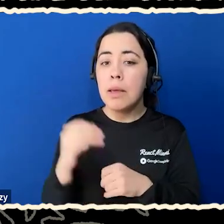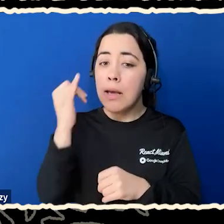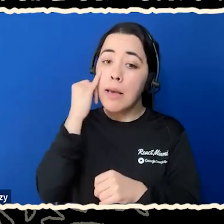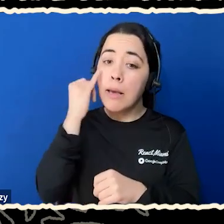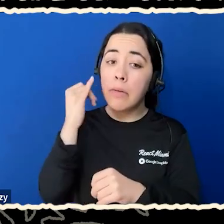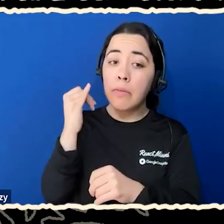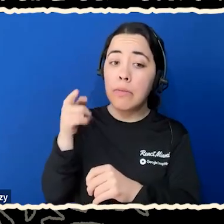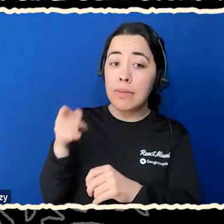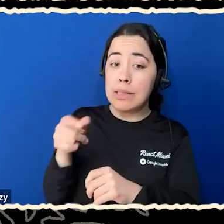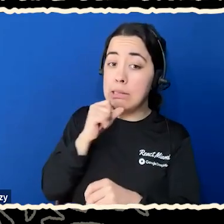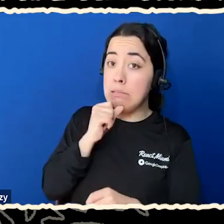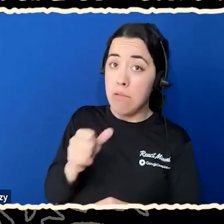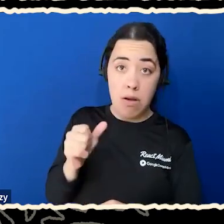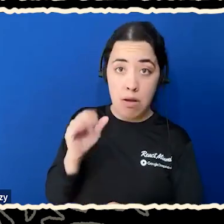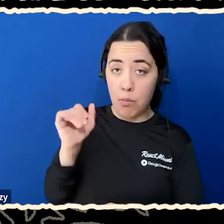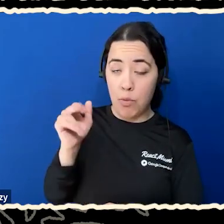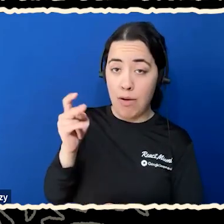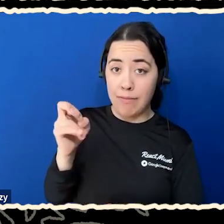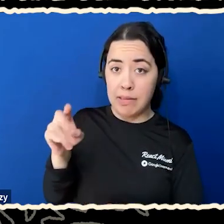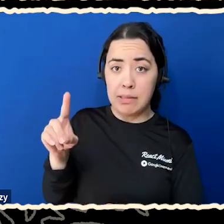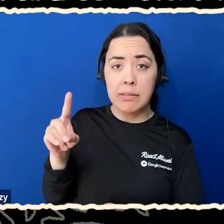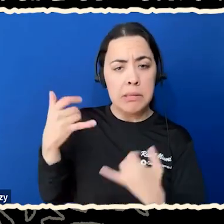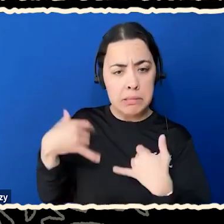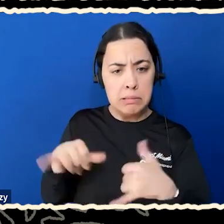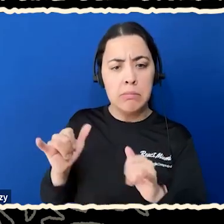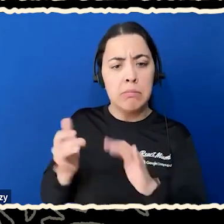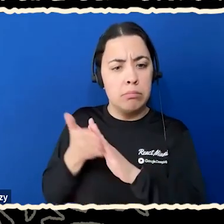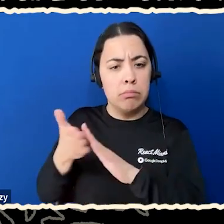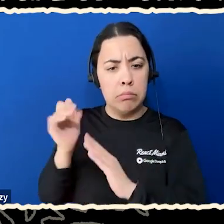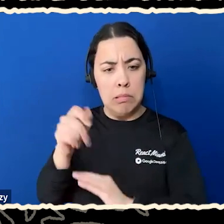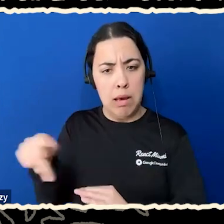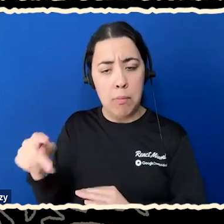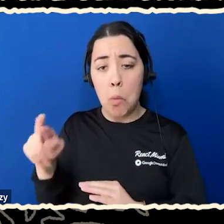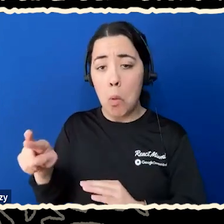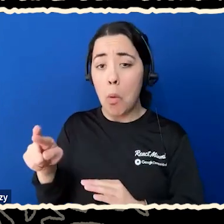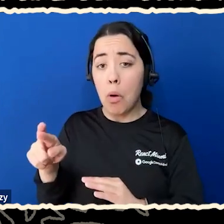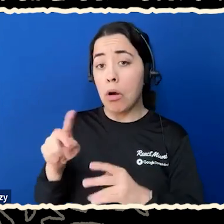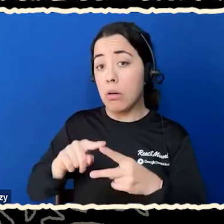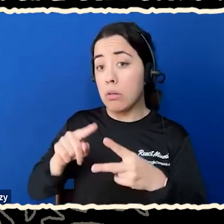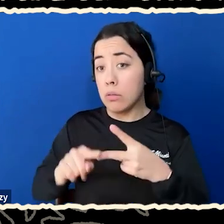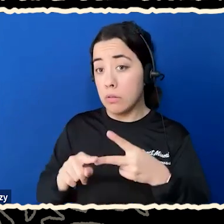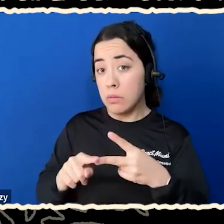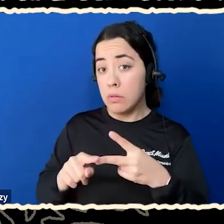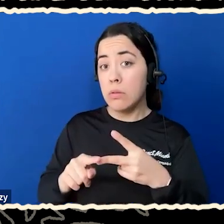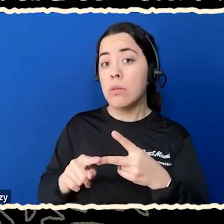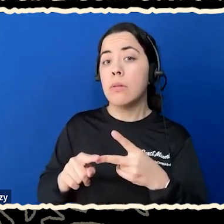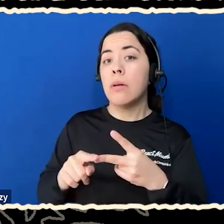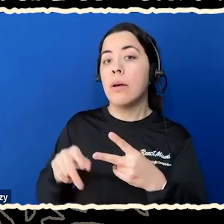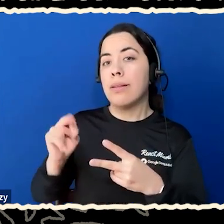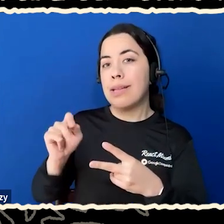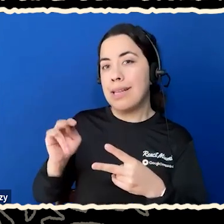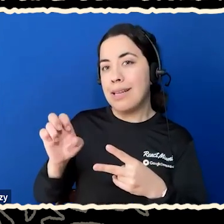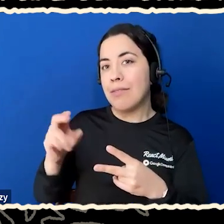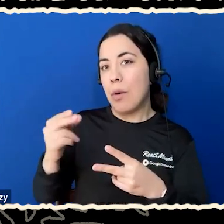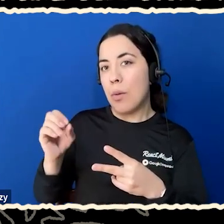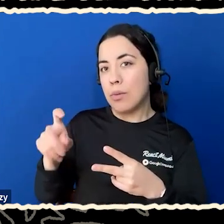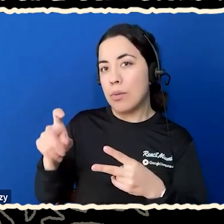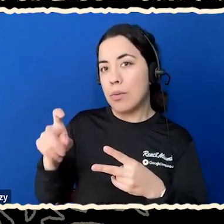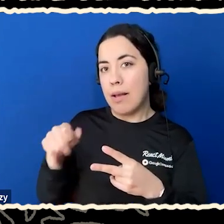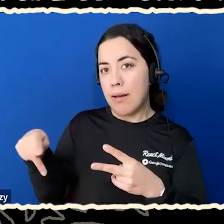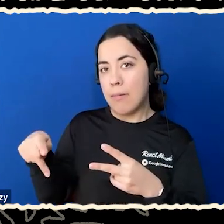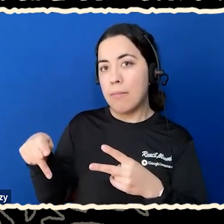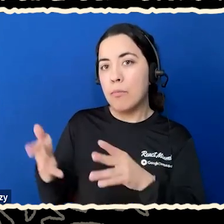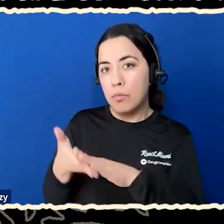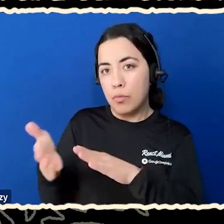so standalone React Native application with Metro, etc. Or you can package it and run the native host application, both in